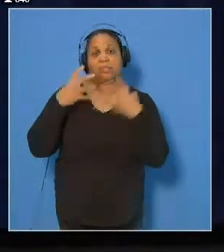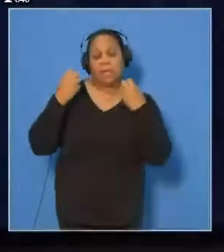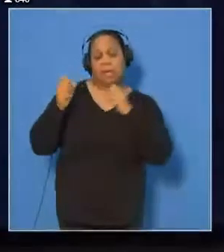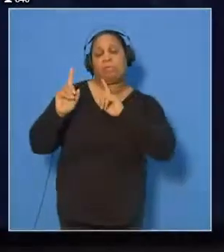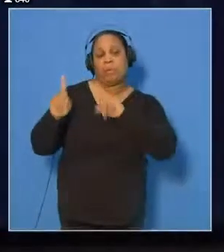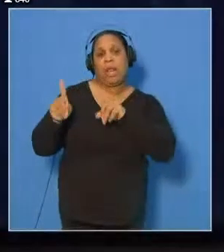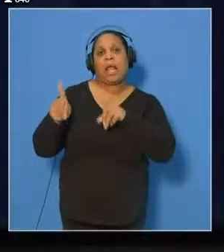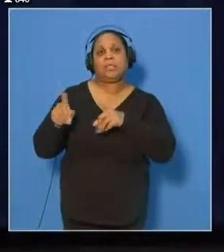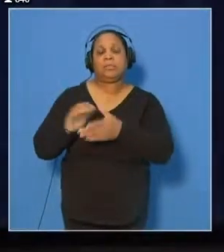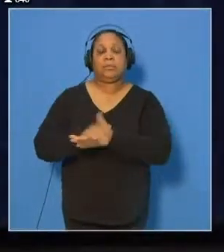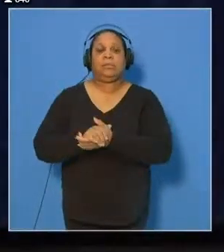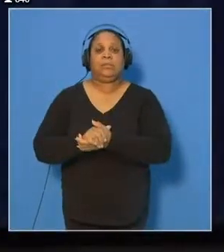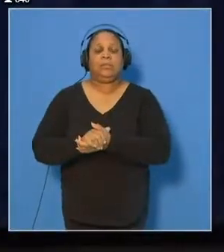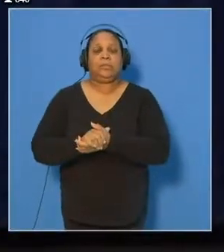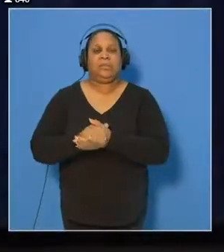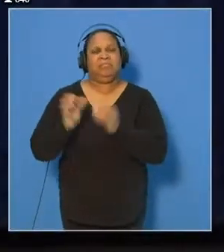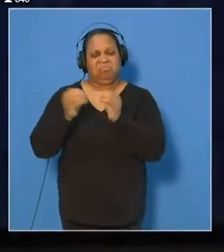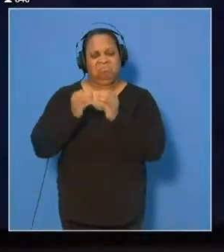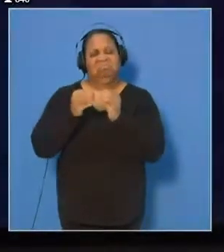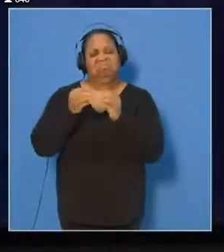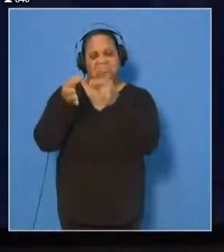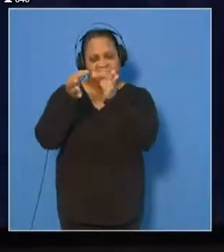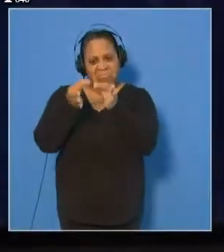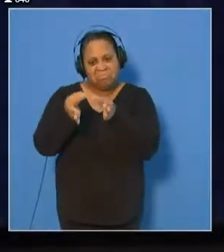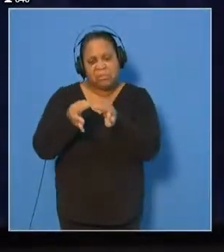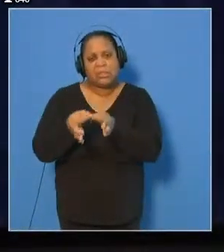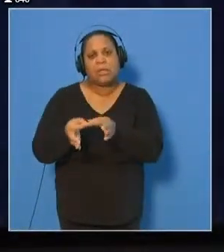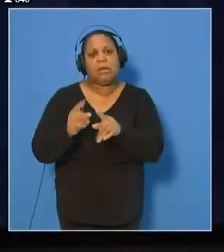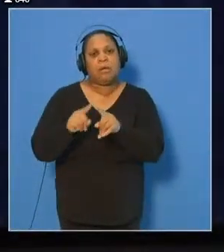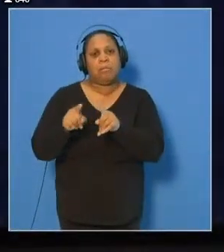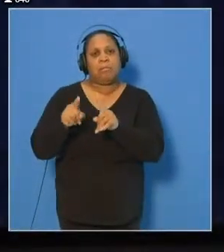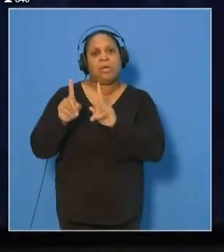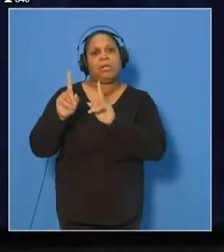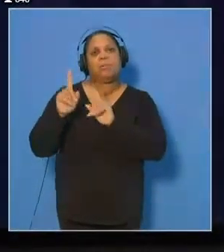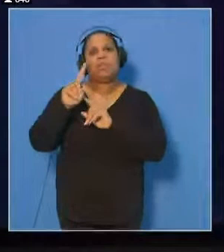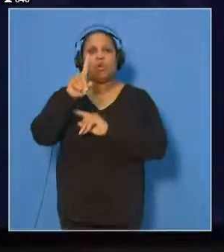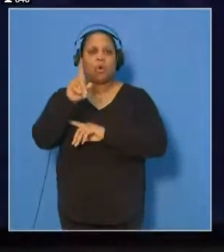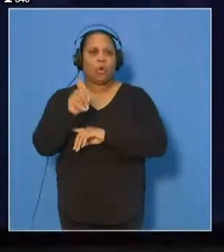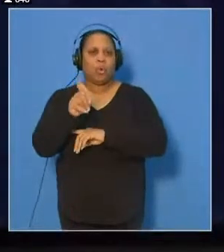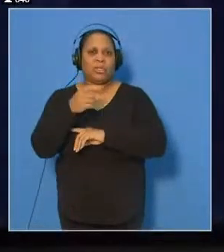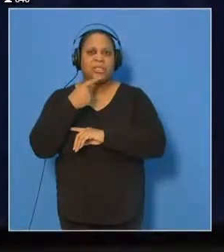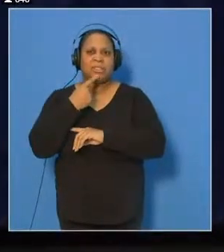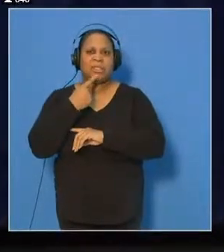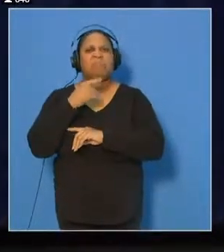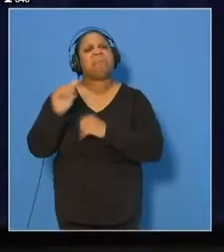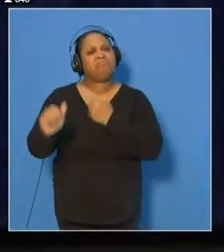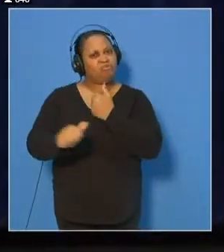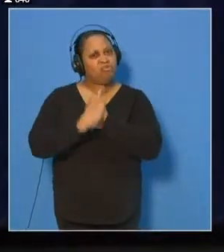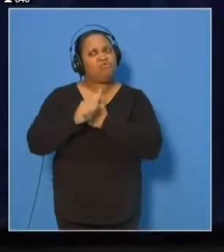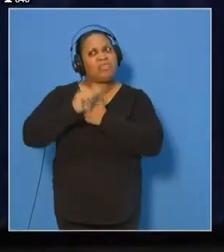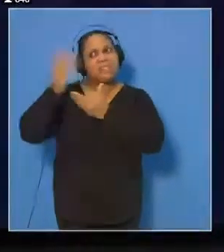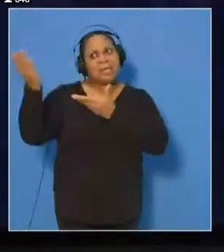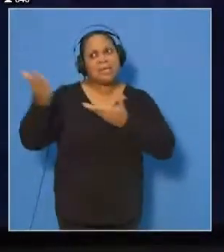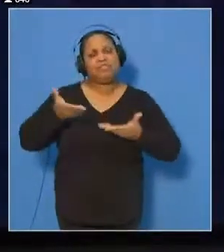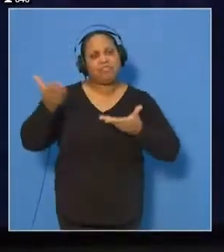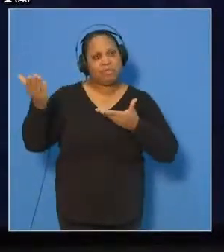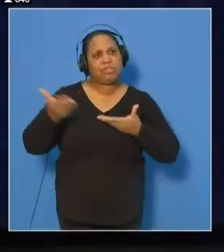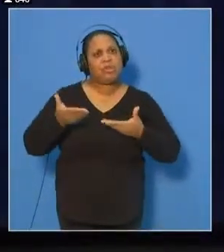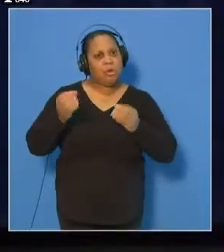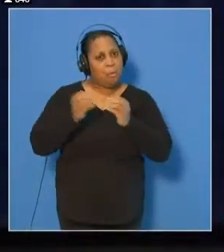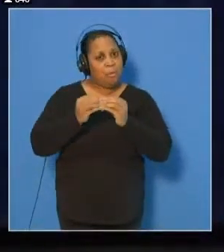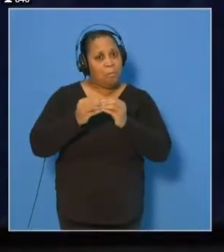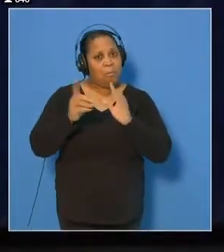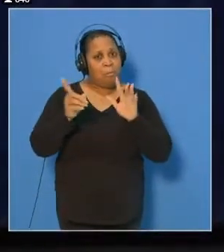that in more in depth. What I would say on the question of when you say, is there a risk of introducing more positive